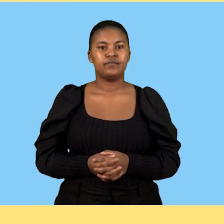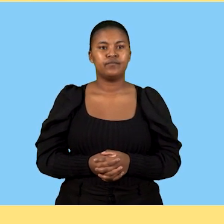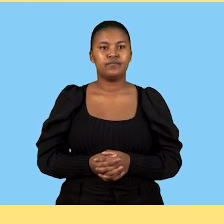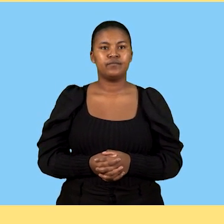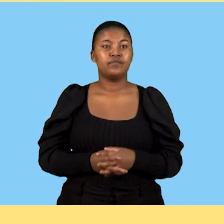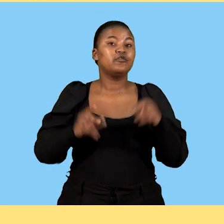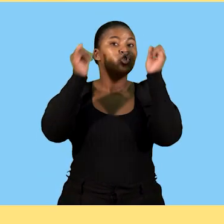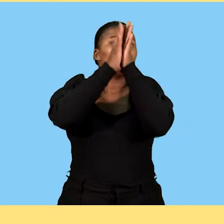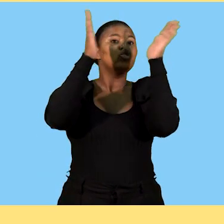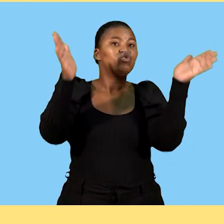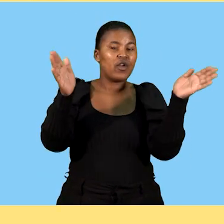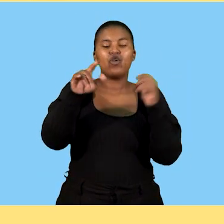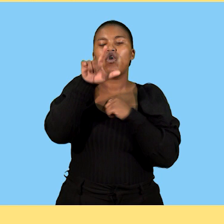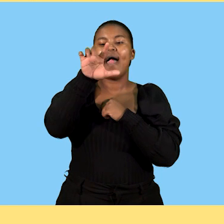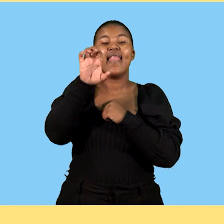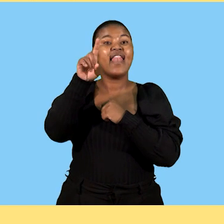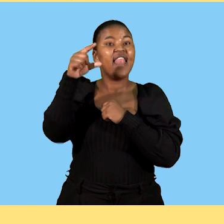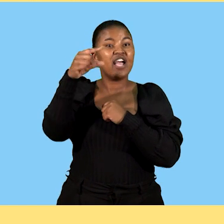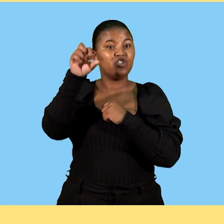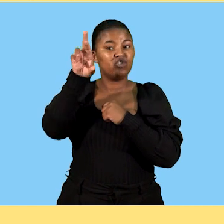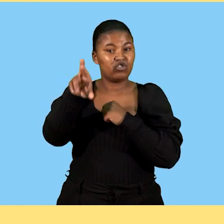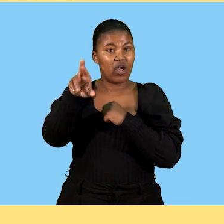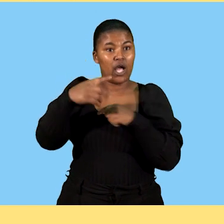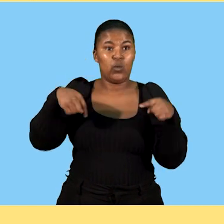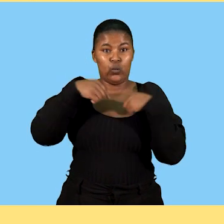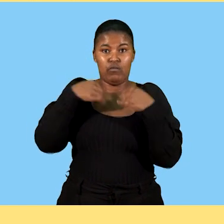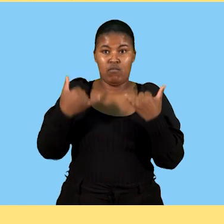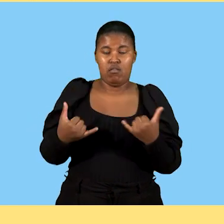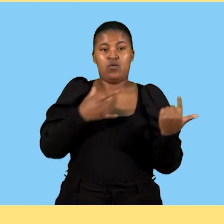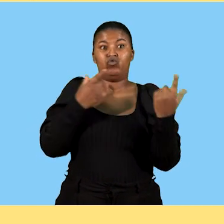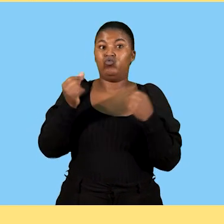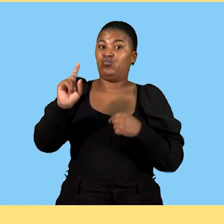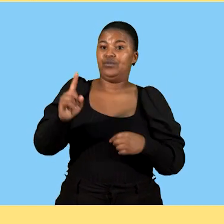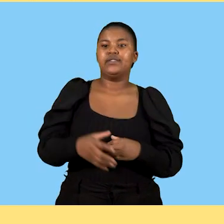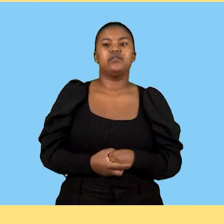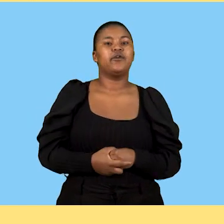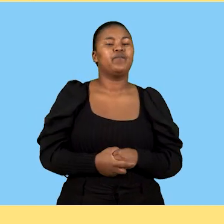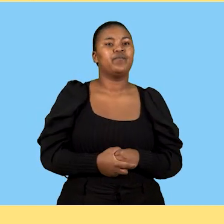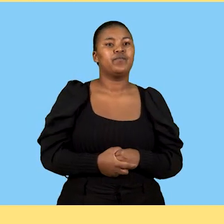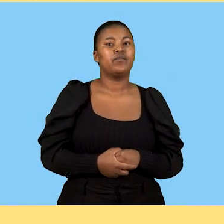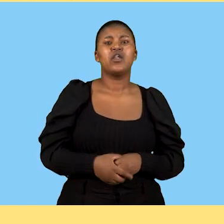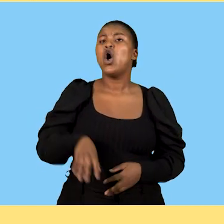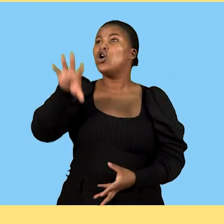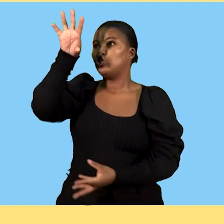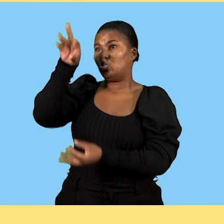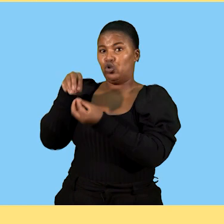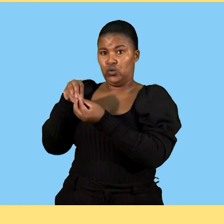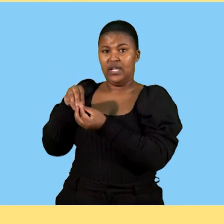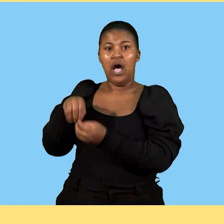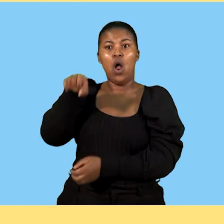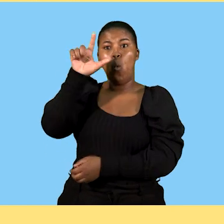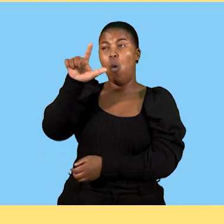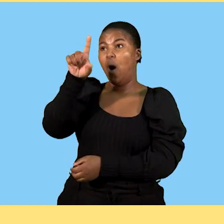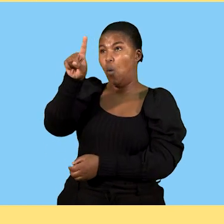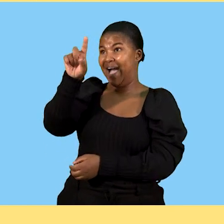In the general ledger, we then come and we say the total is 182,000. This is the